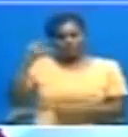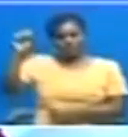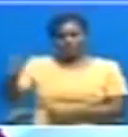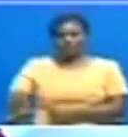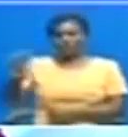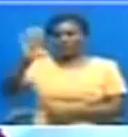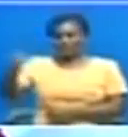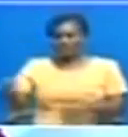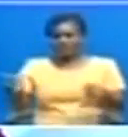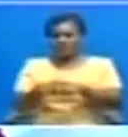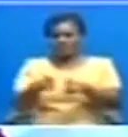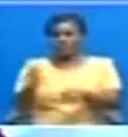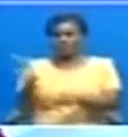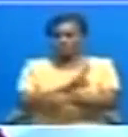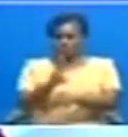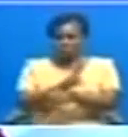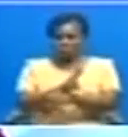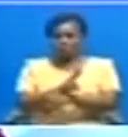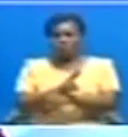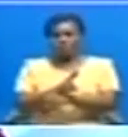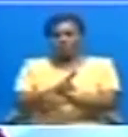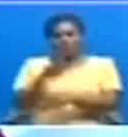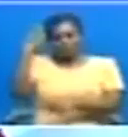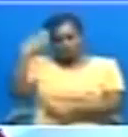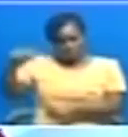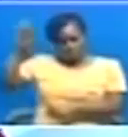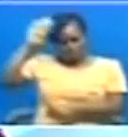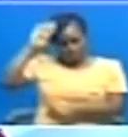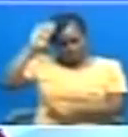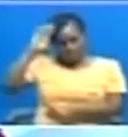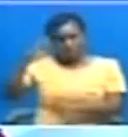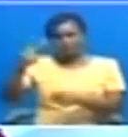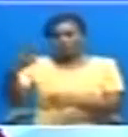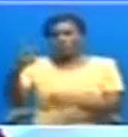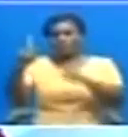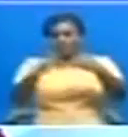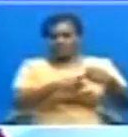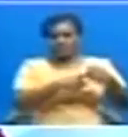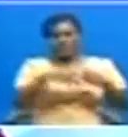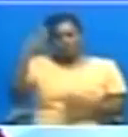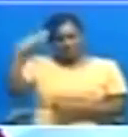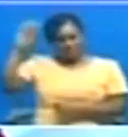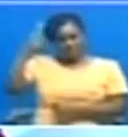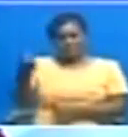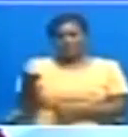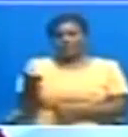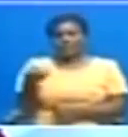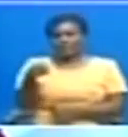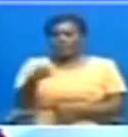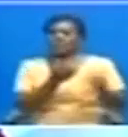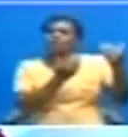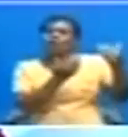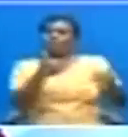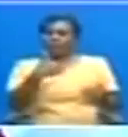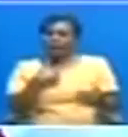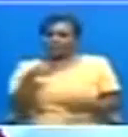which will also be used as the Rio de Janeiro Olympic qualifiers slated for August 2016 in Brazil. The squad is